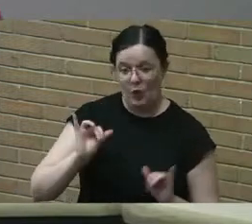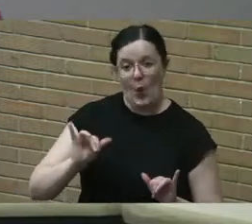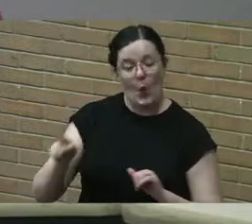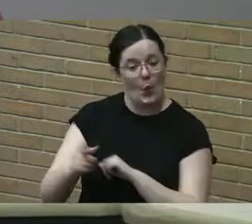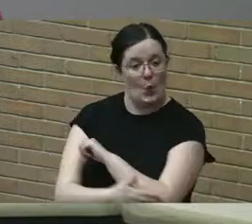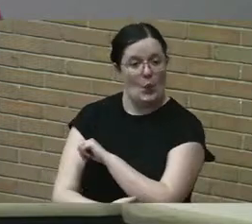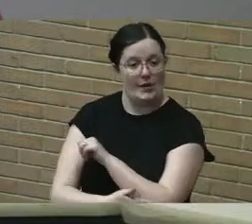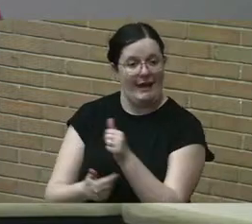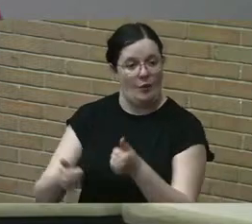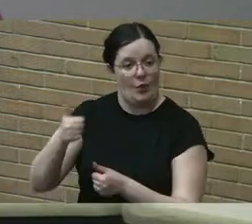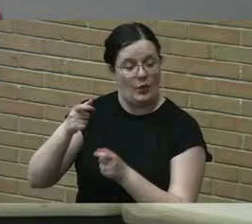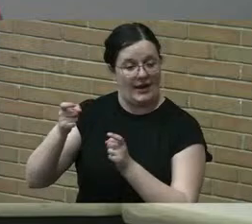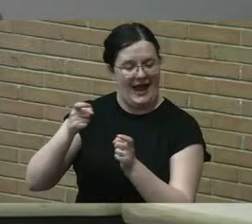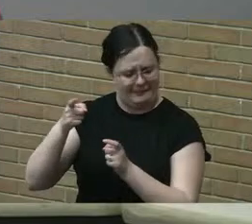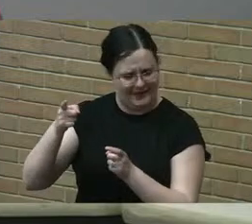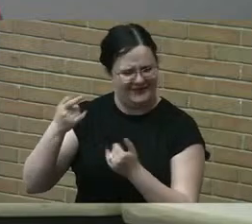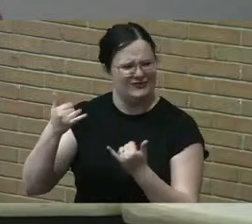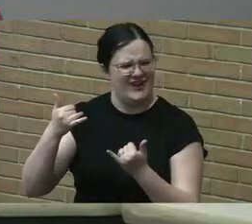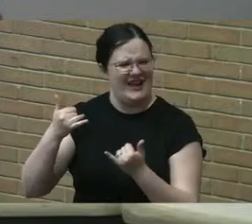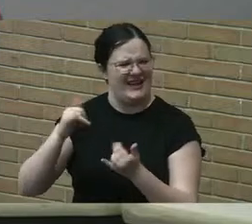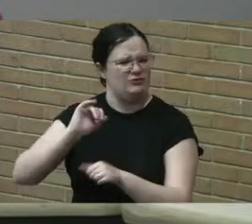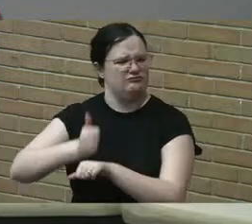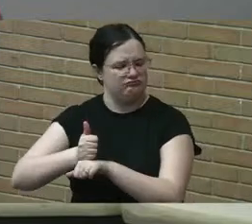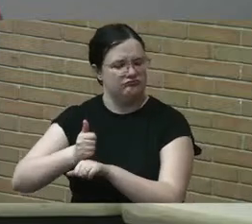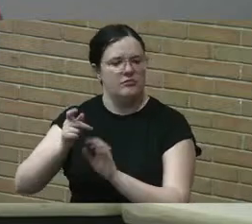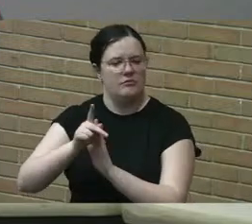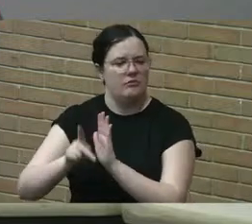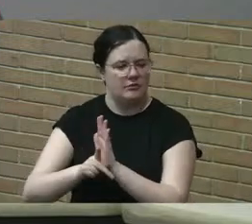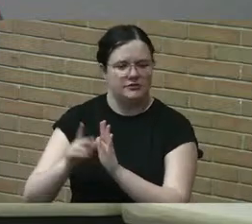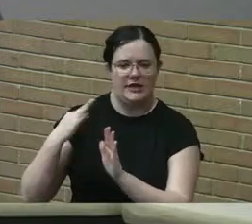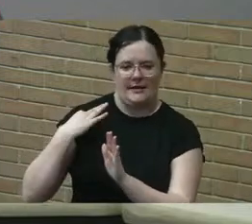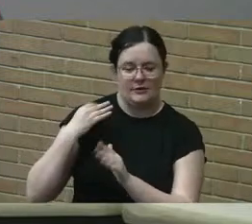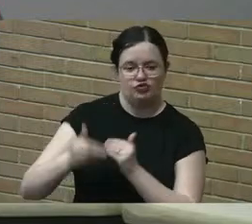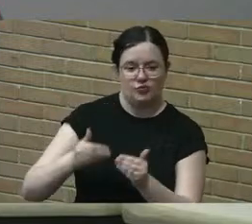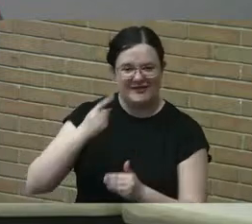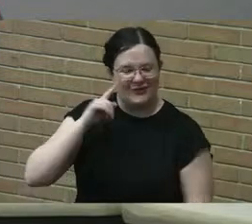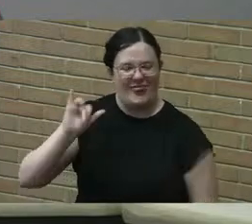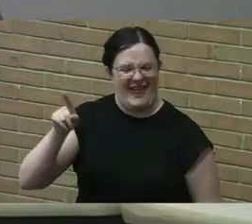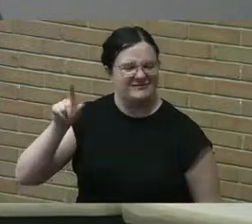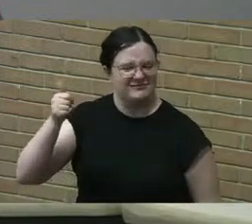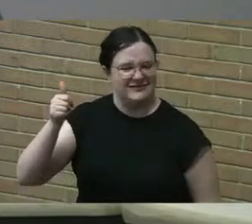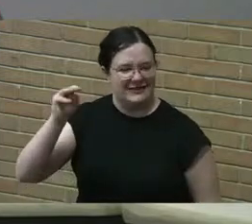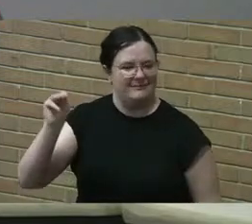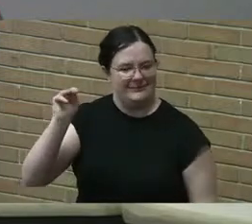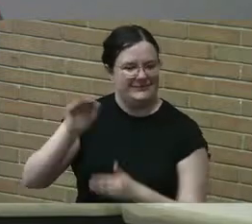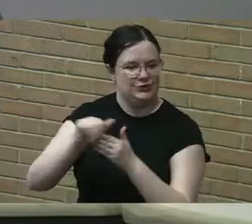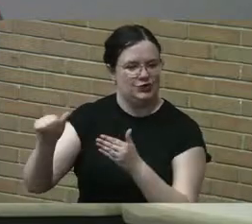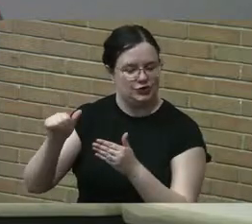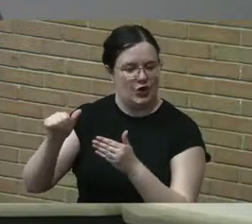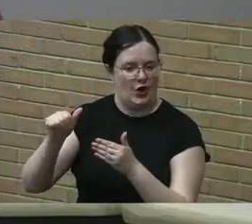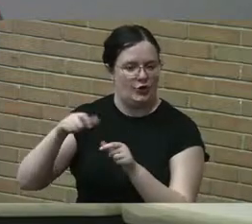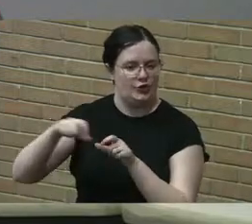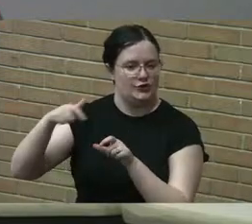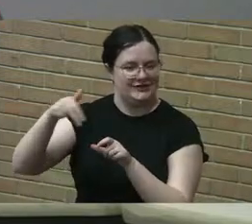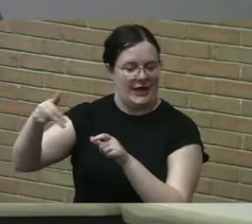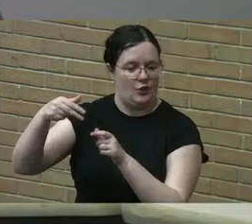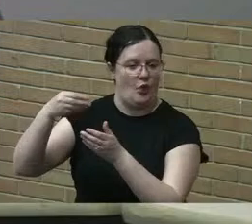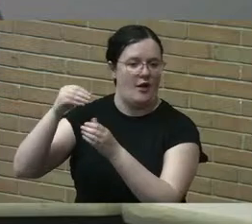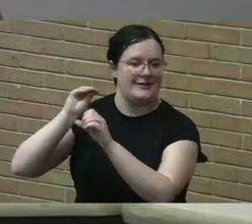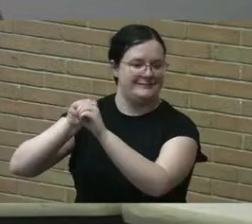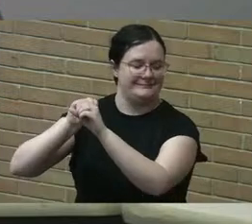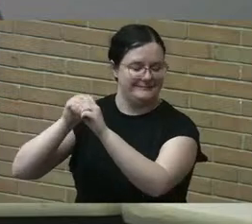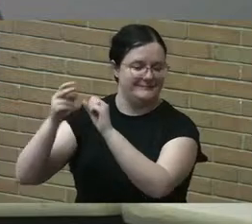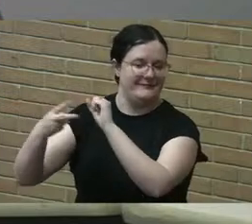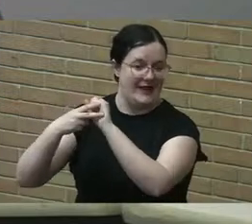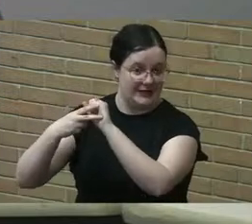finalizing a policy and application process for that $10 million sidewalk fund, and the county will be distributing